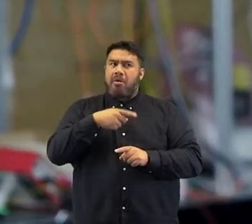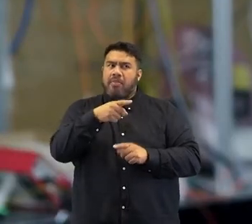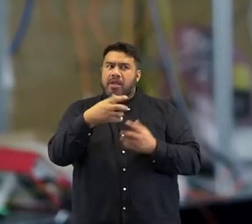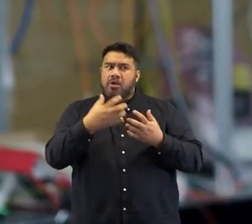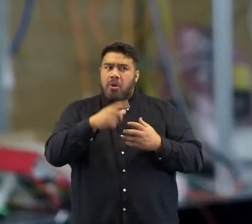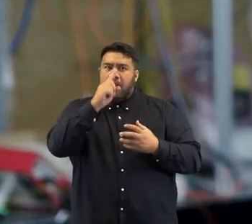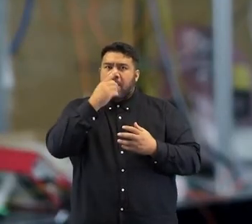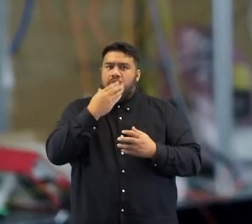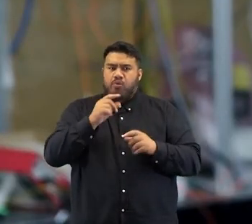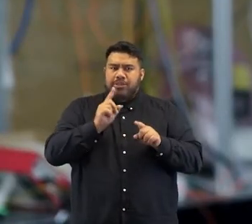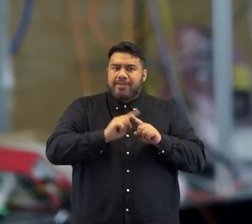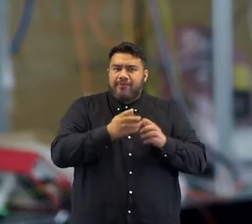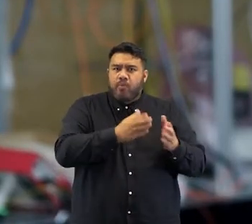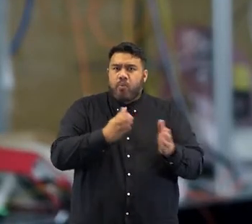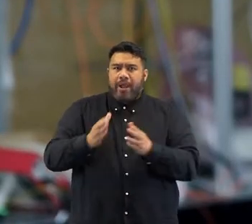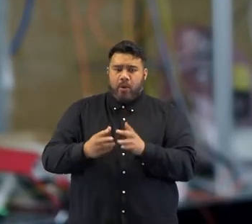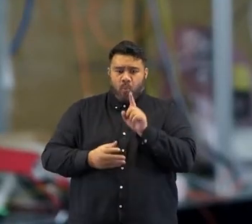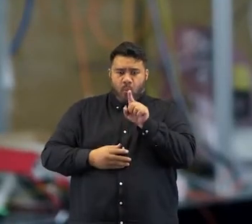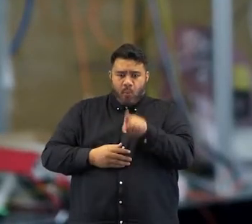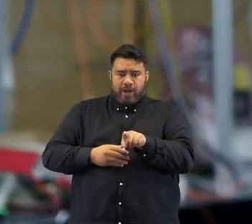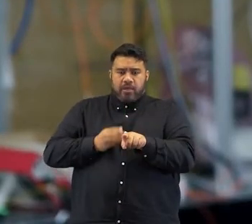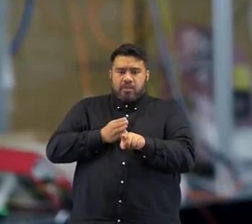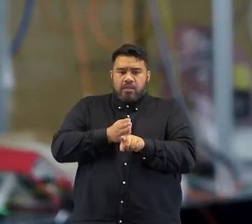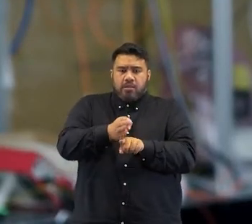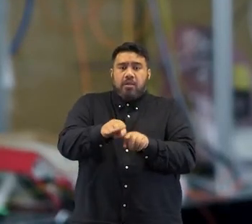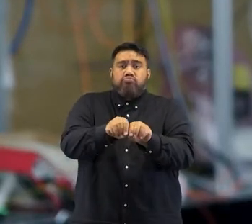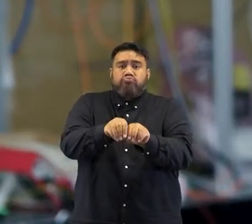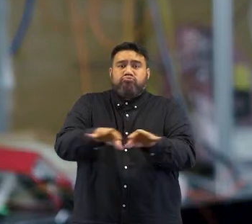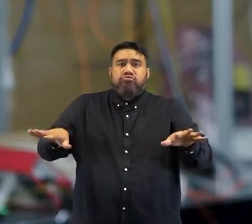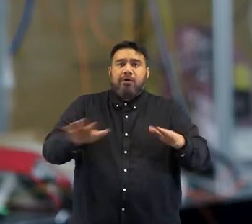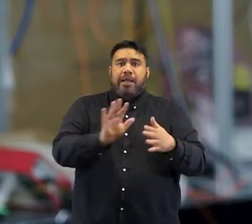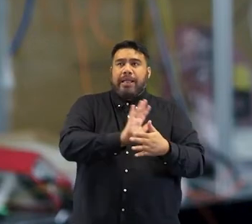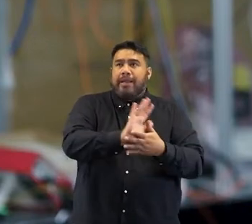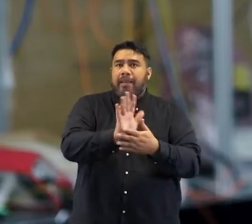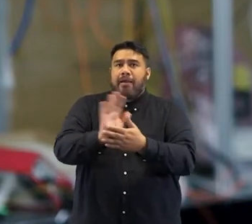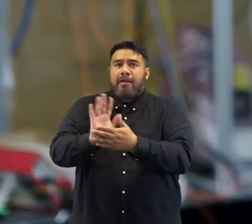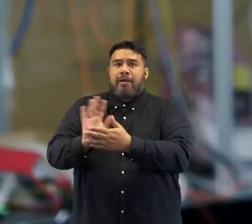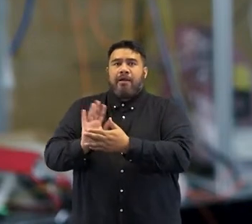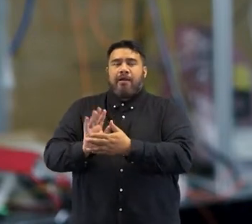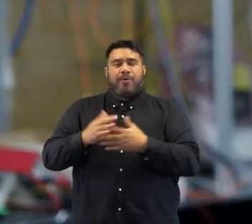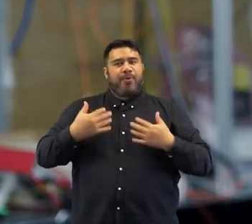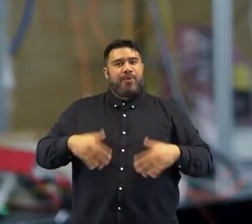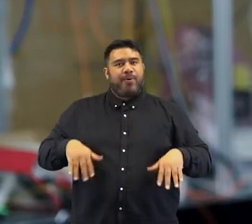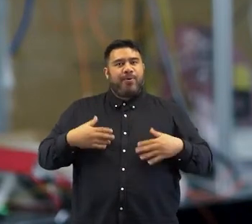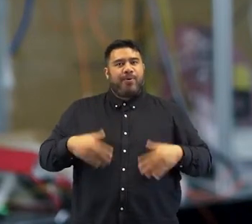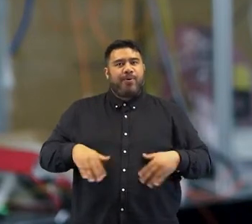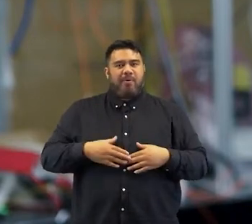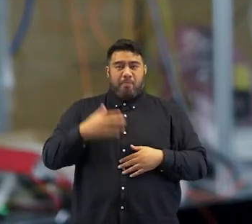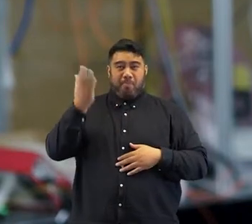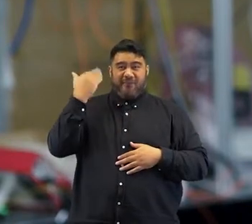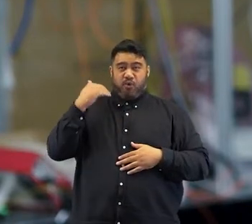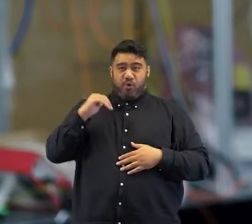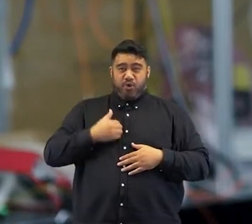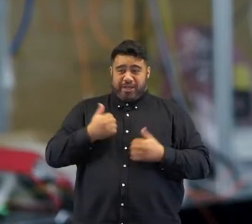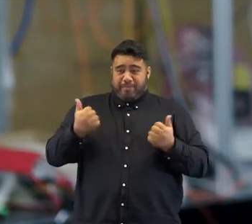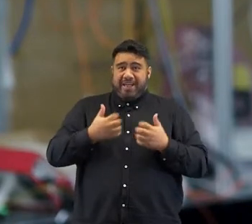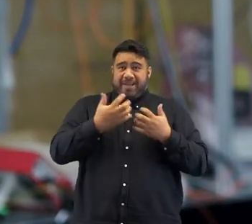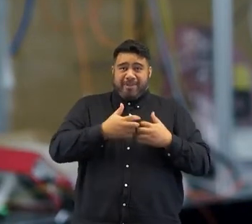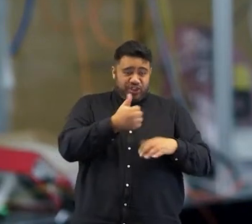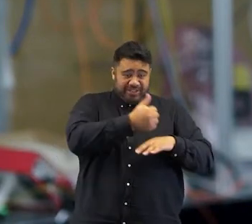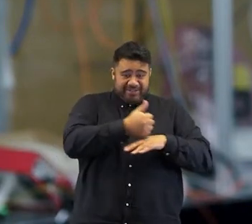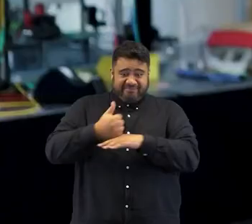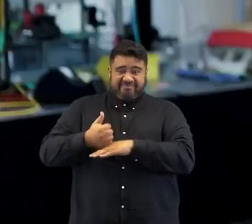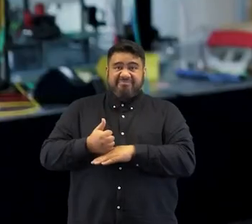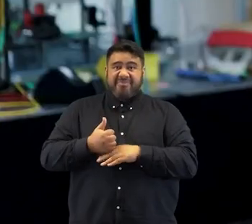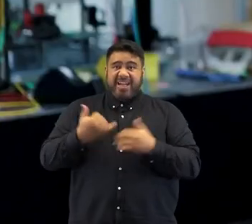of a source that emits all sorts of colors of laser light in a variety of applications where previously you may have needed several